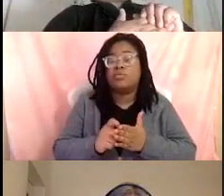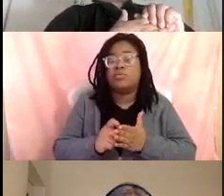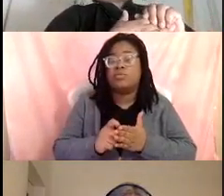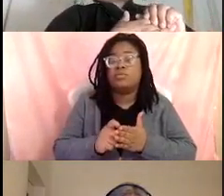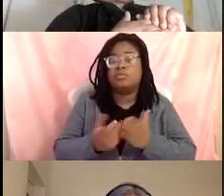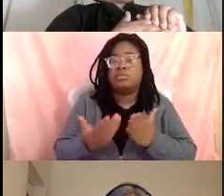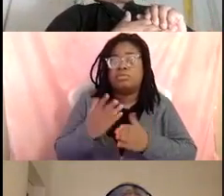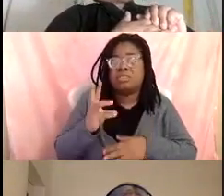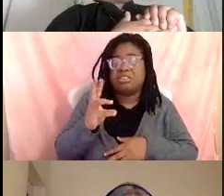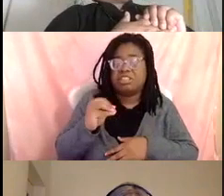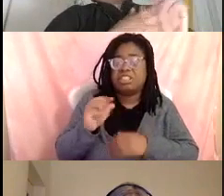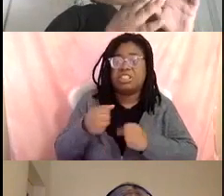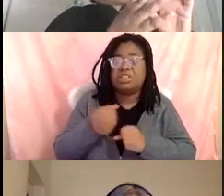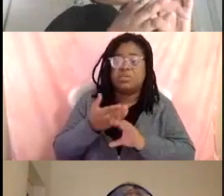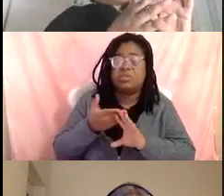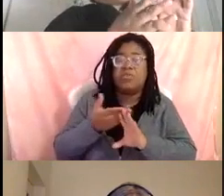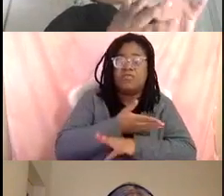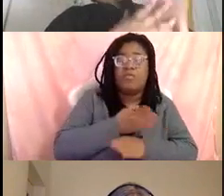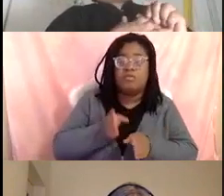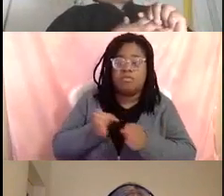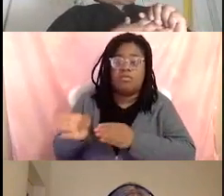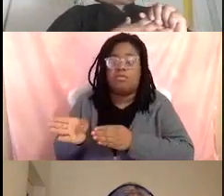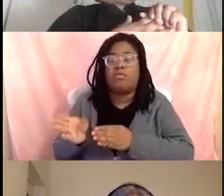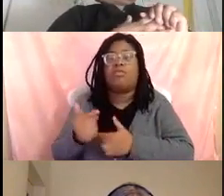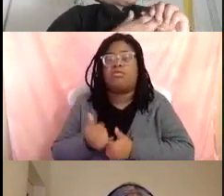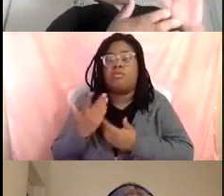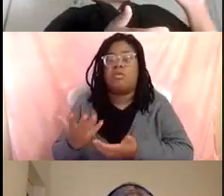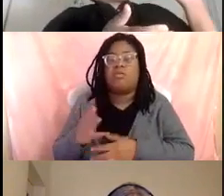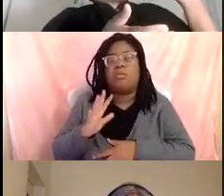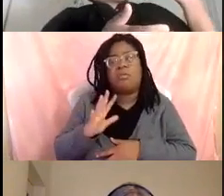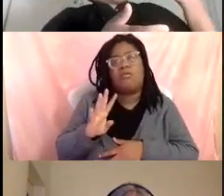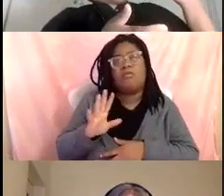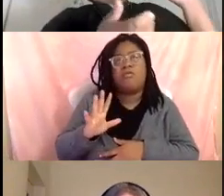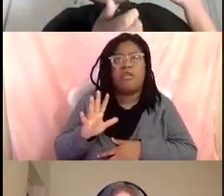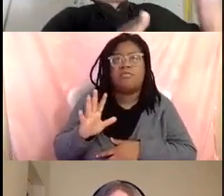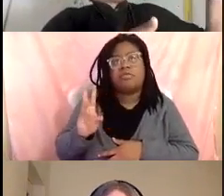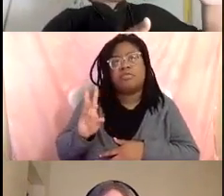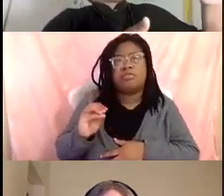60 years prior, roughly 50 years prior, 45,